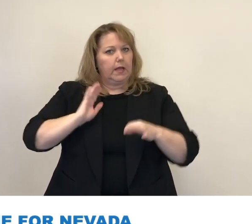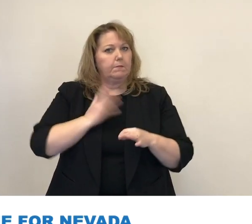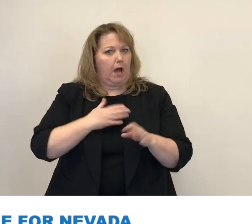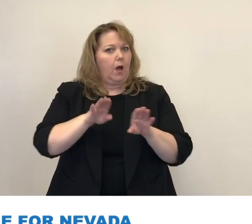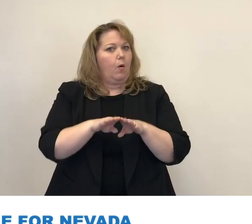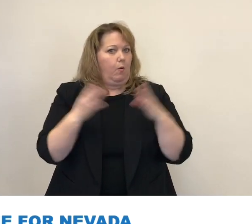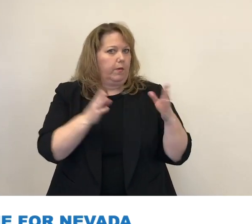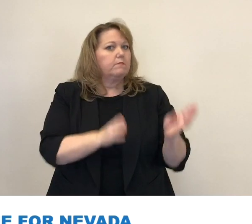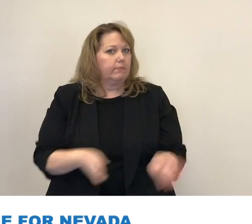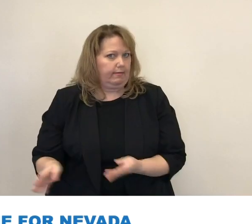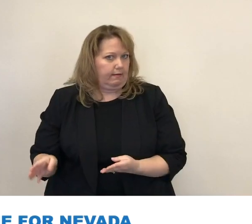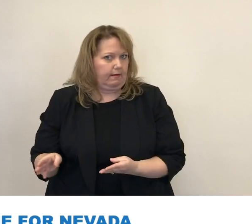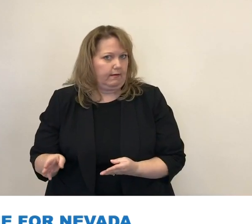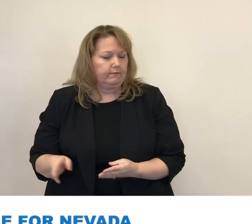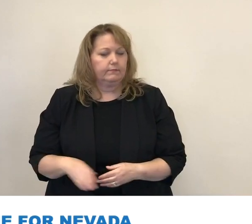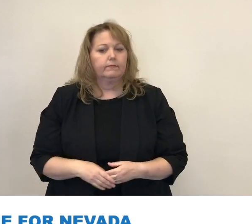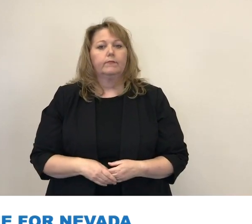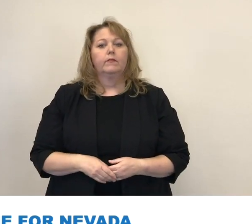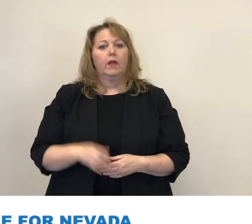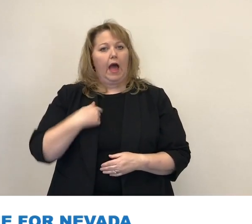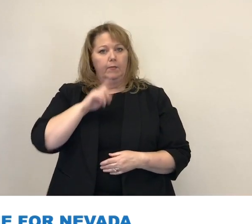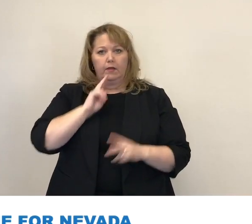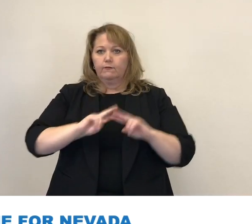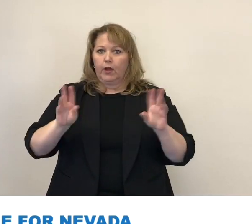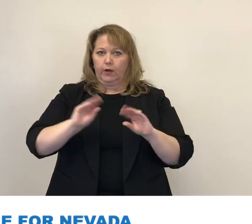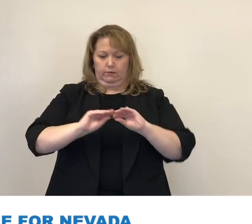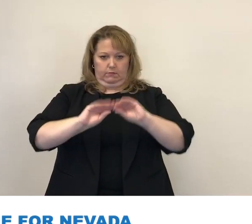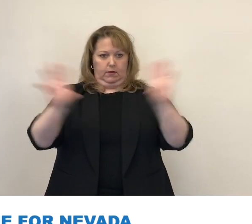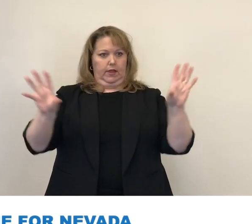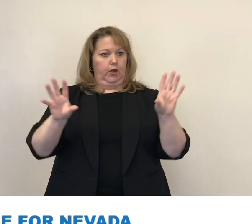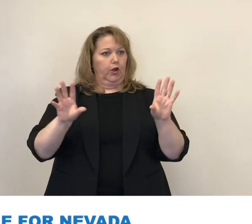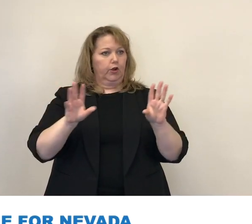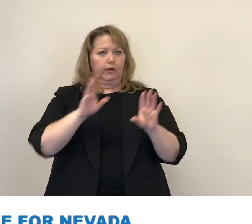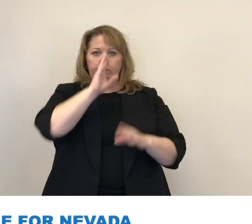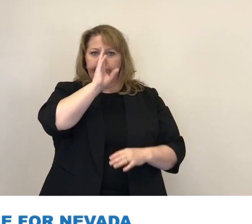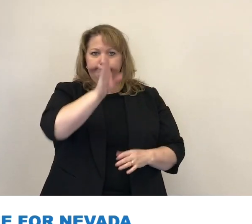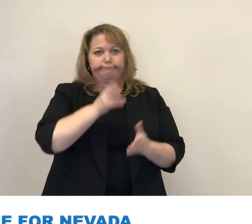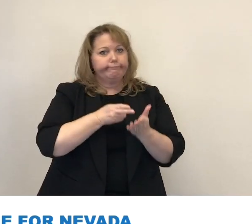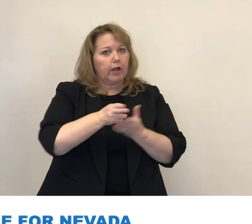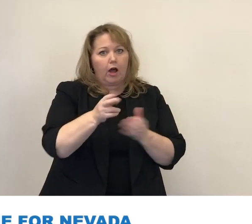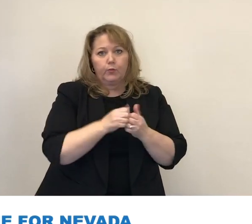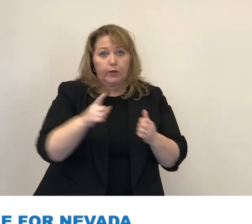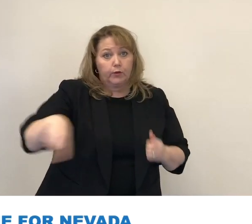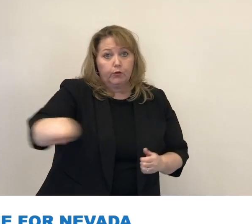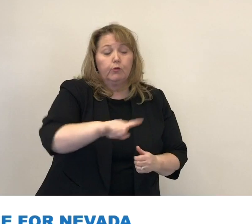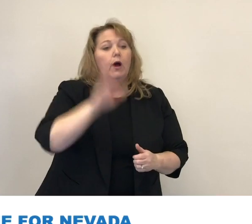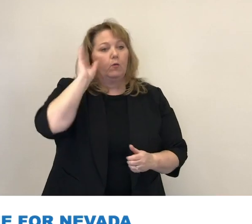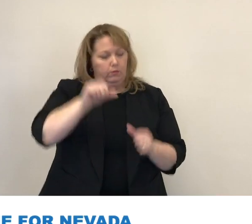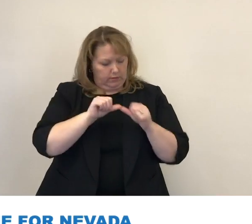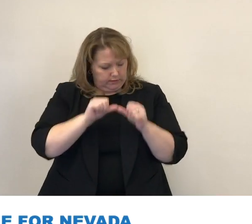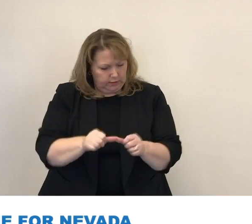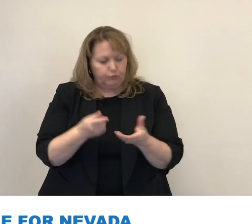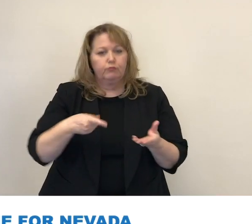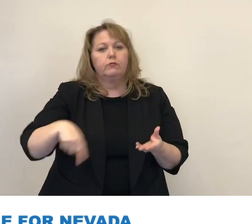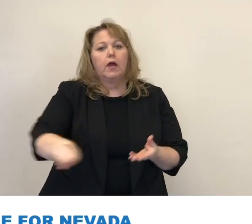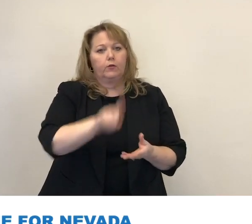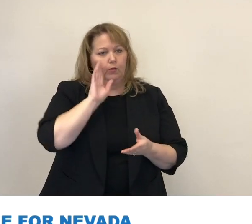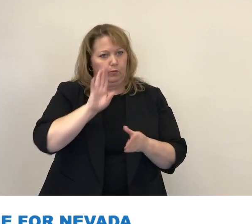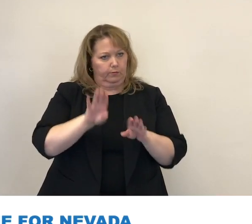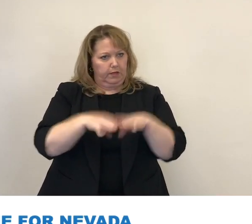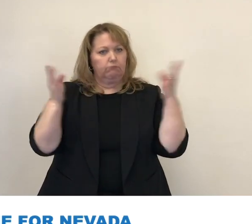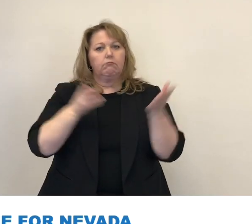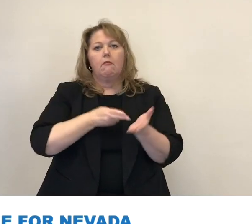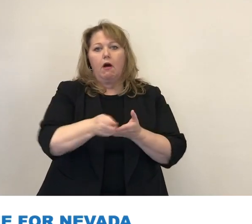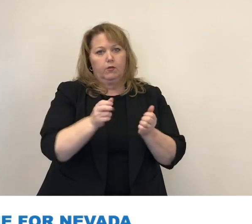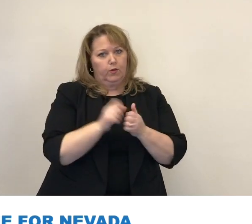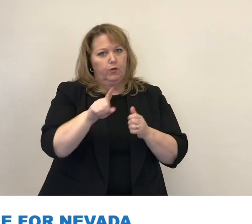now. Next week, I'll be here again giving you an update on some of the modeling and projections we've been reviewing and what they mean for our